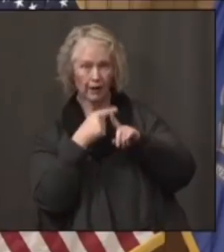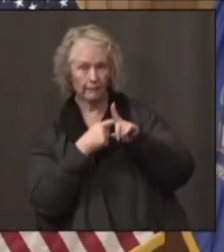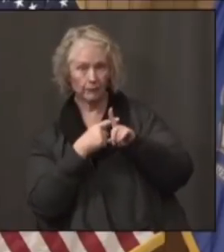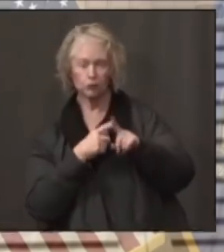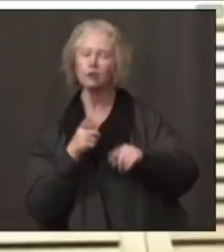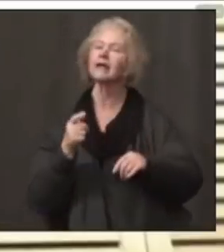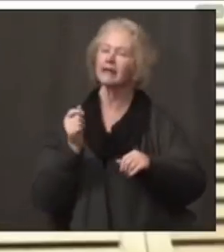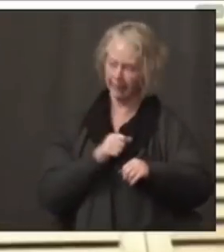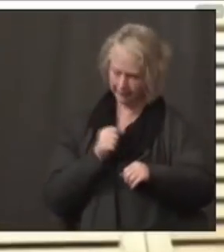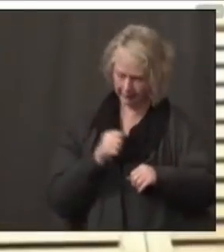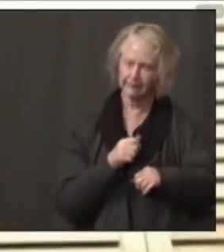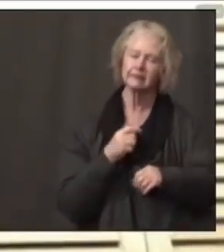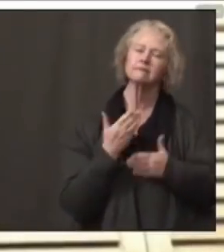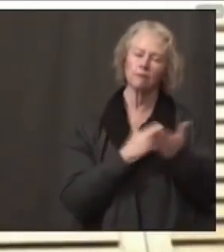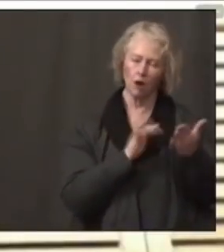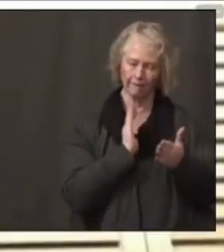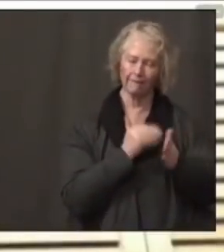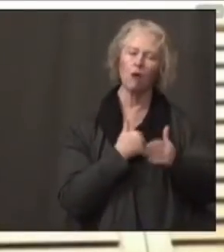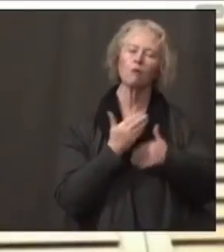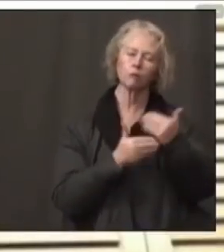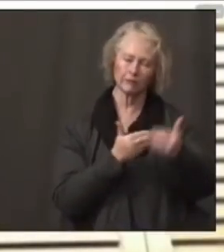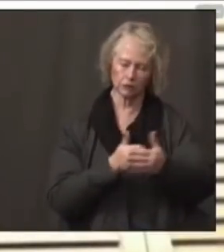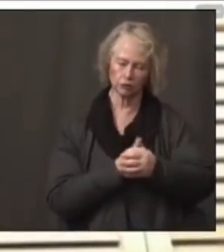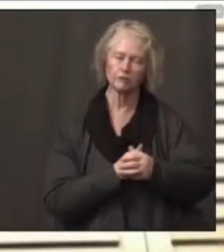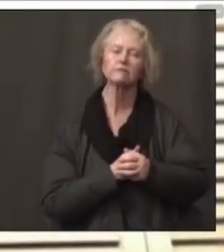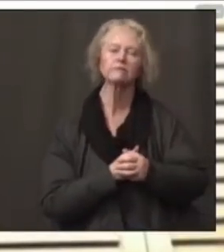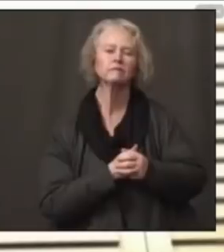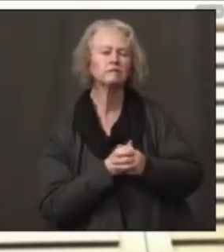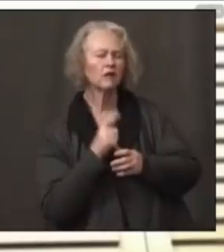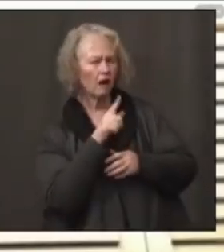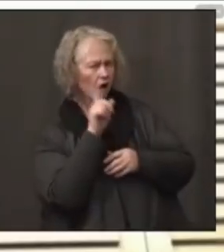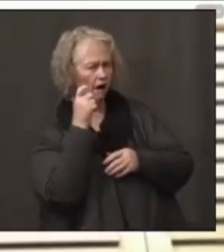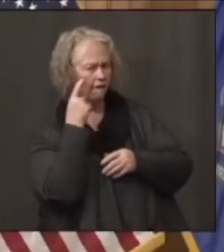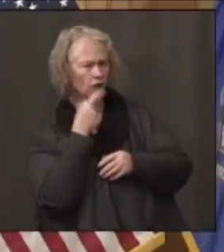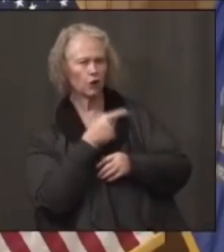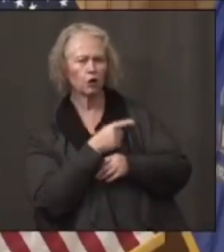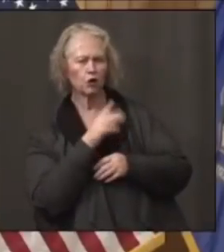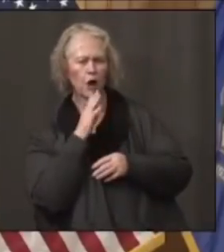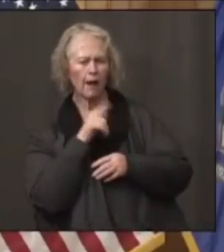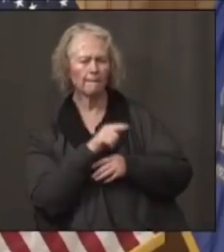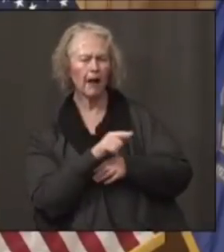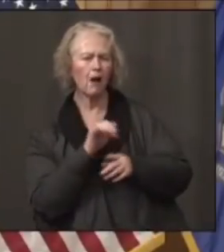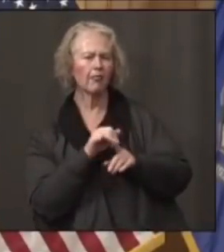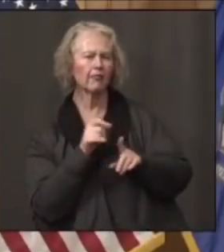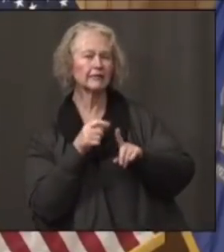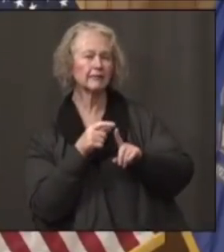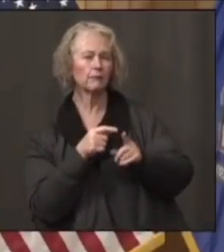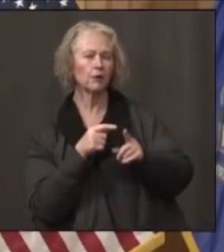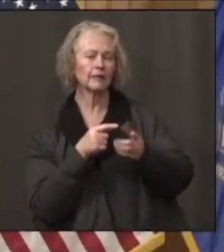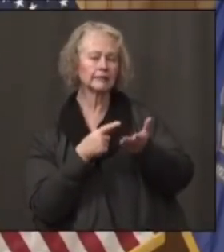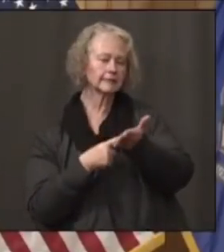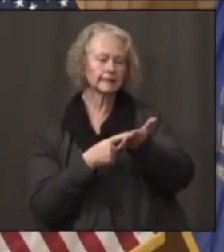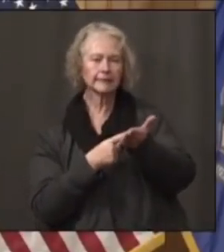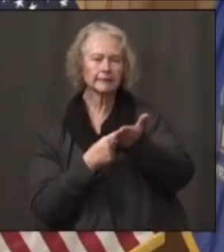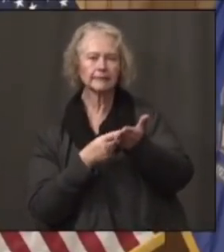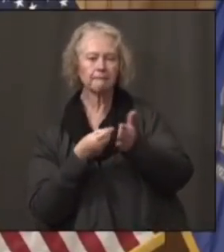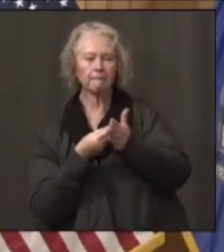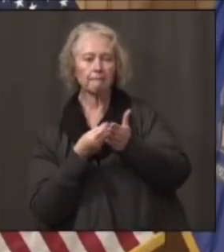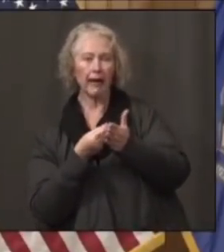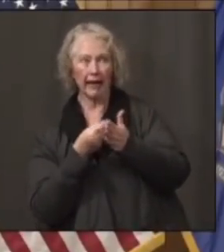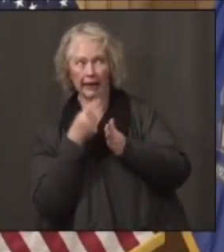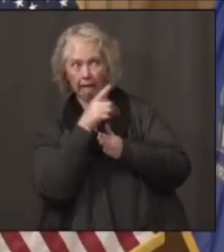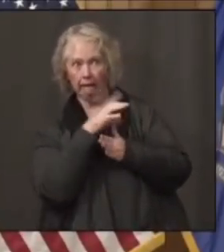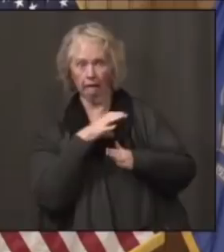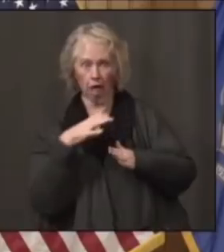they will. That's part of the protocol. Okay, and Governor, you mentioned the stimulus package under discussion right now in Congress is expected